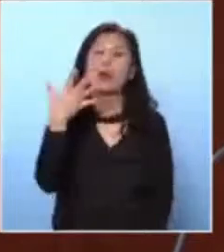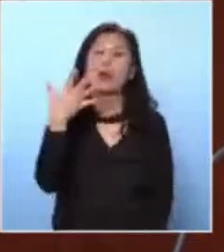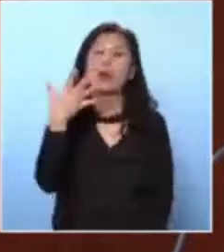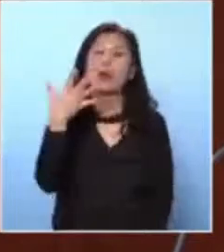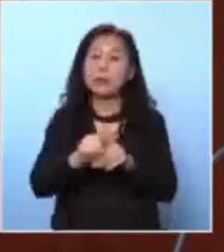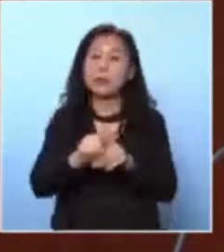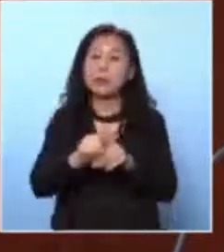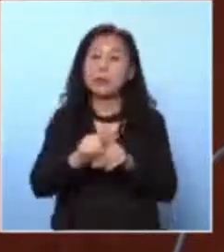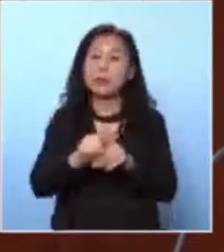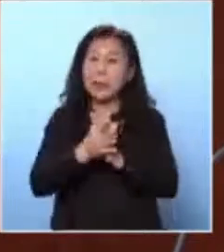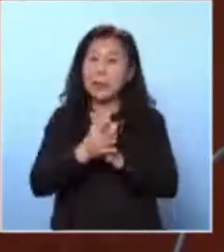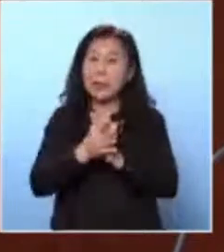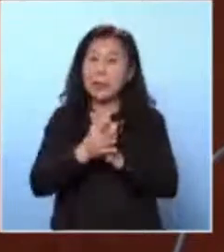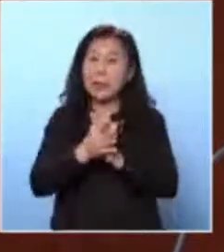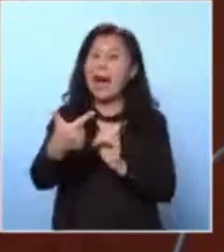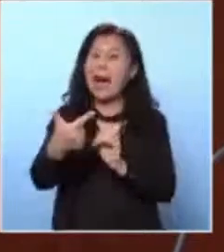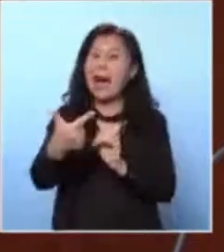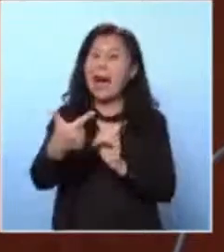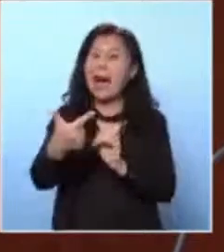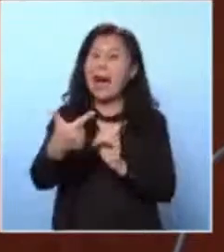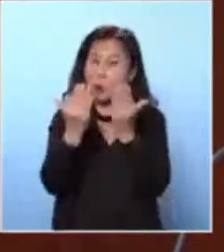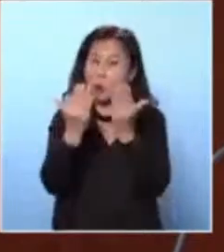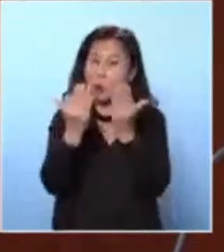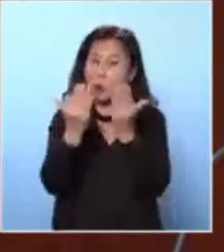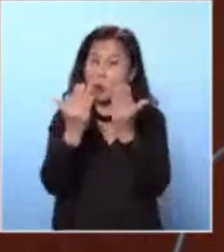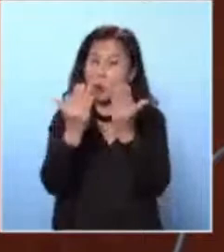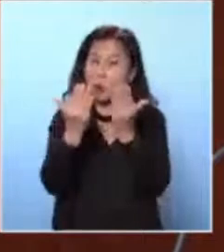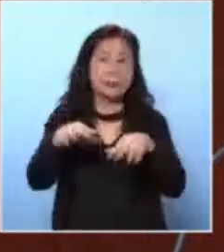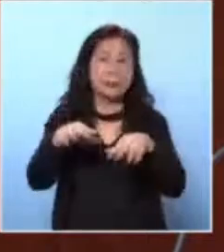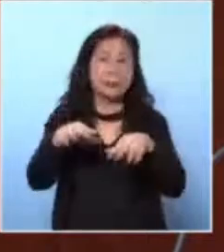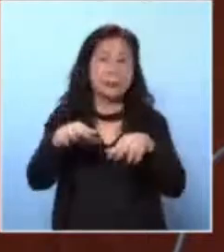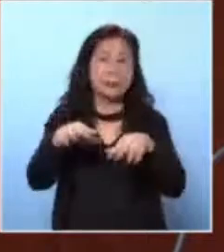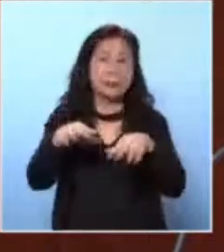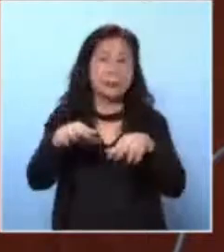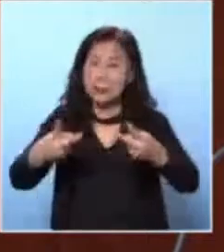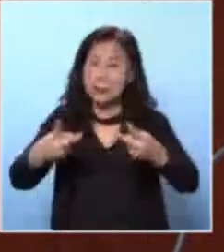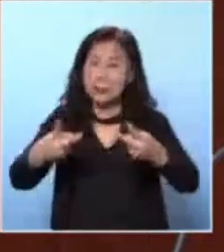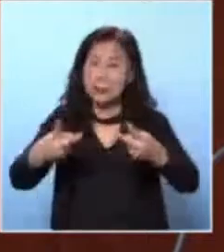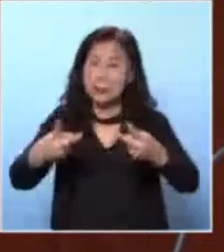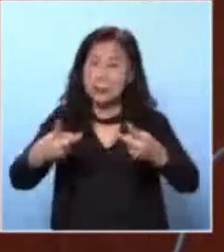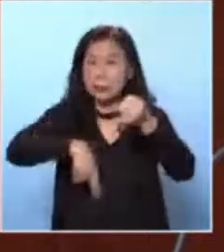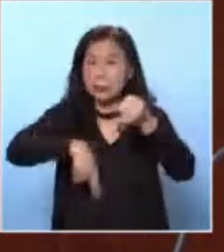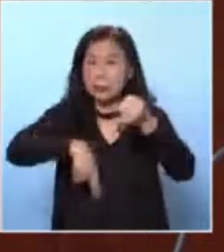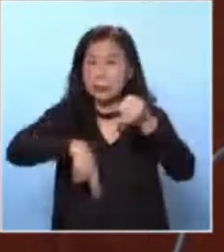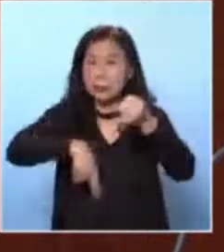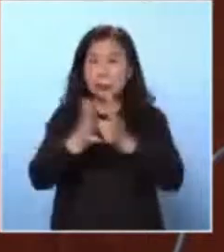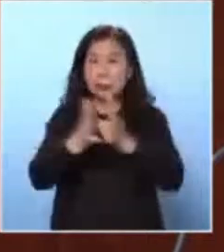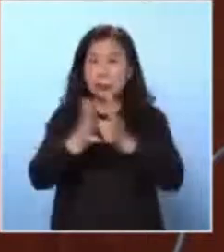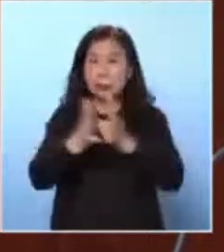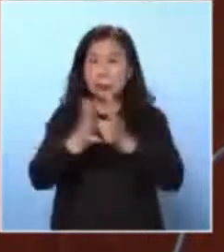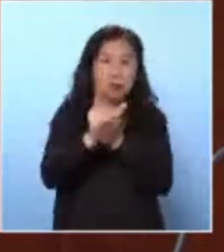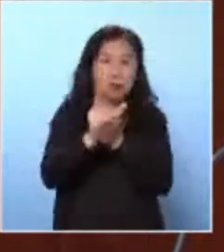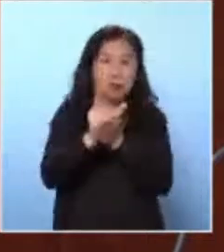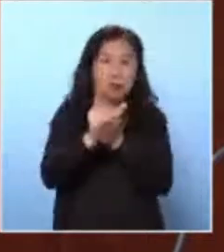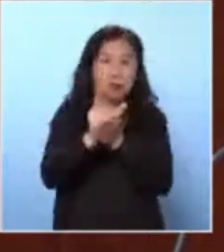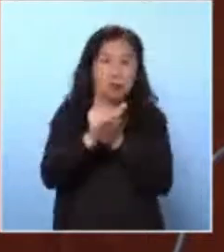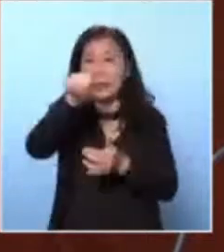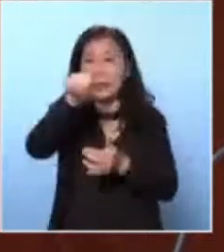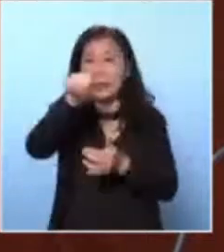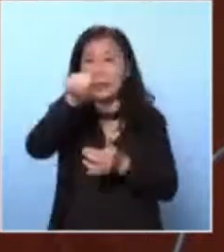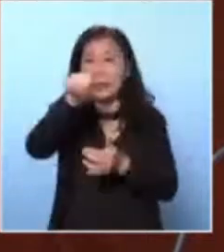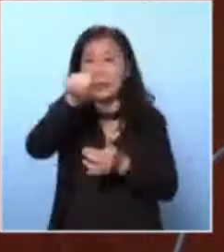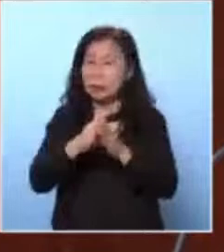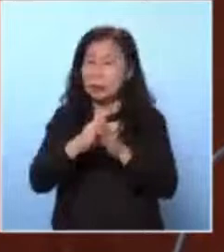for post-secondary education. Hong Kong's post-secondary education is international and highly diversified. Hong Kong